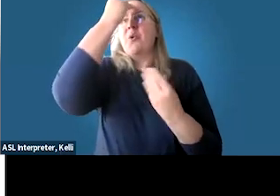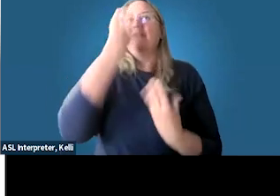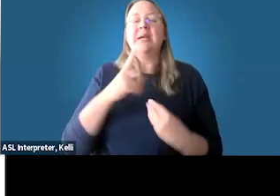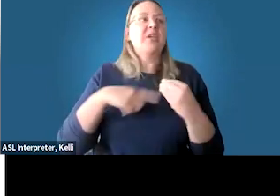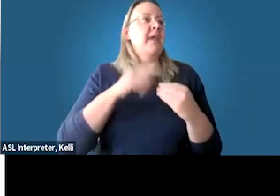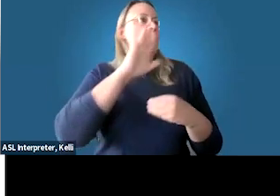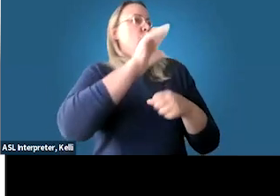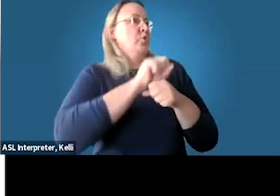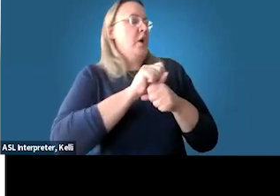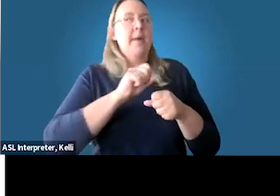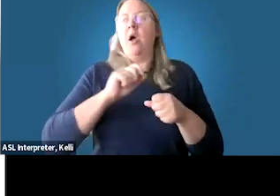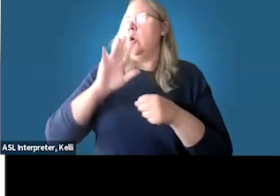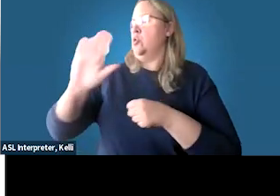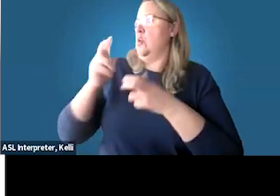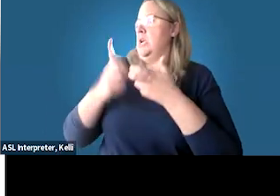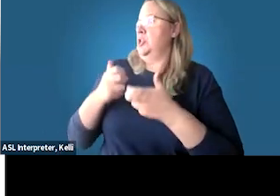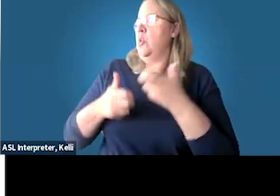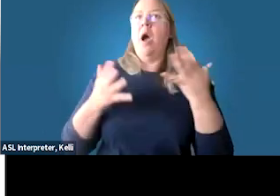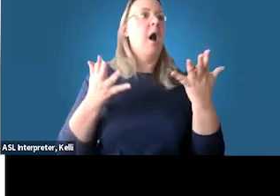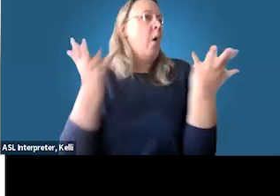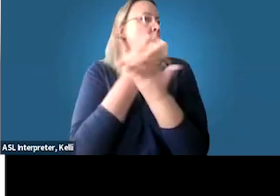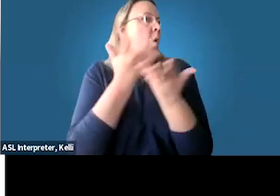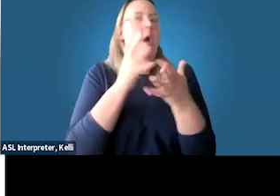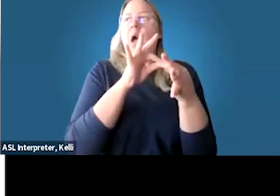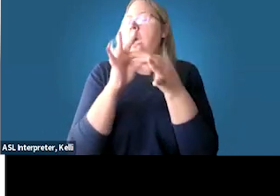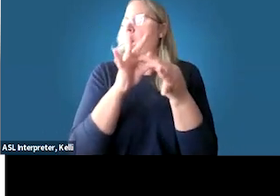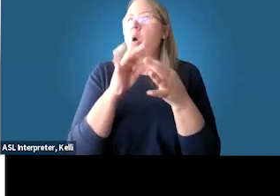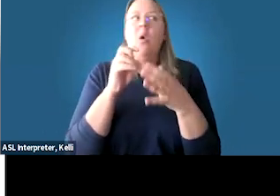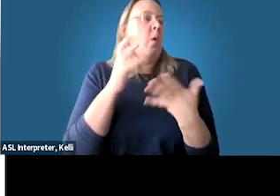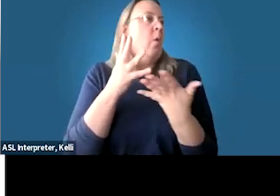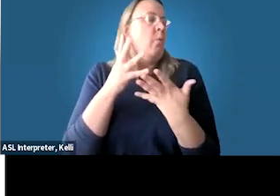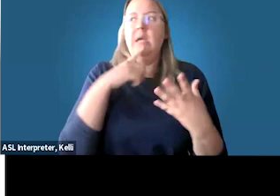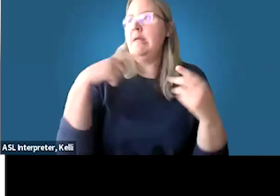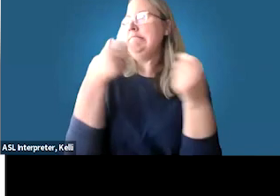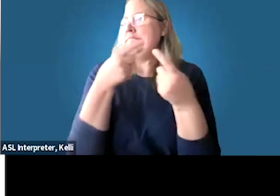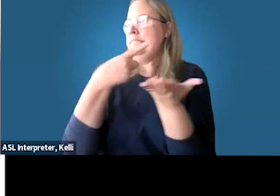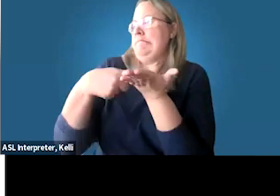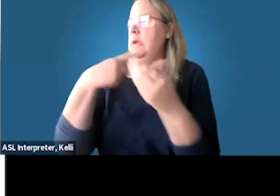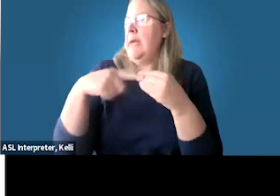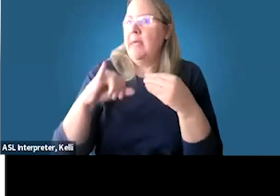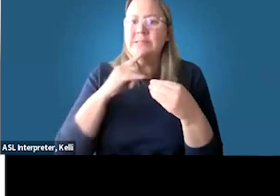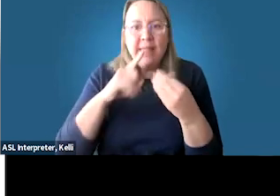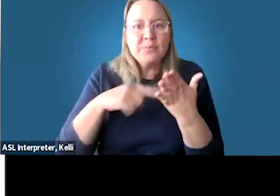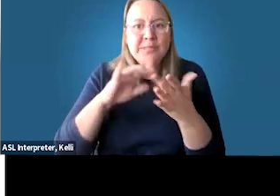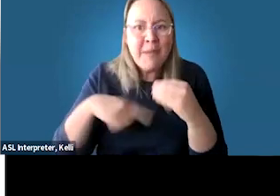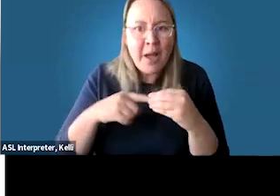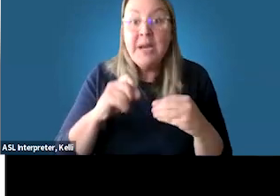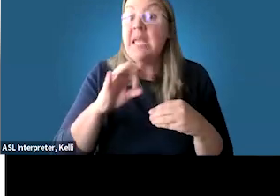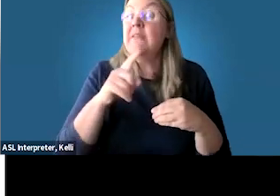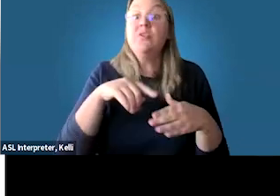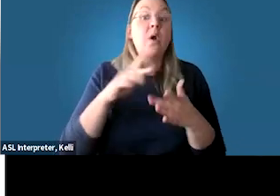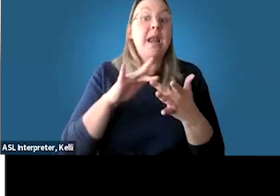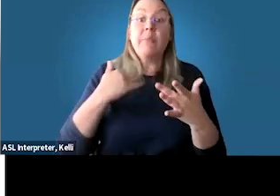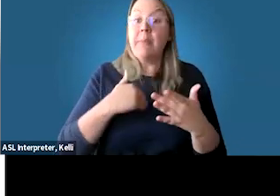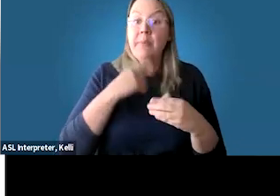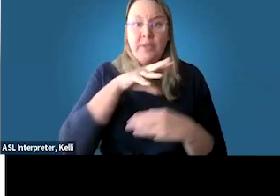has your job or works on your issue or maybe shares your identity, but lives outside of the four walls where you work. And that's what Circles is all about. If you're a network member, you are welcome